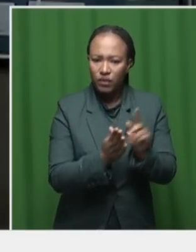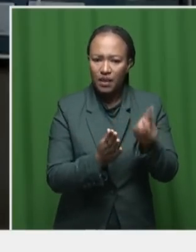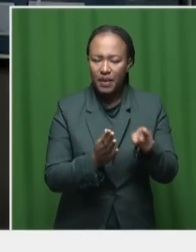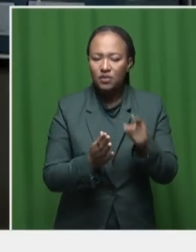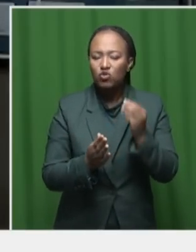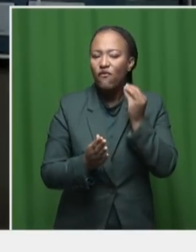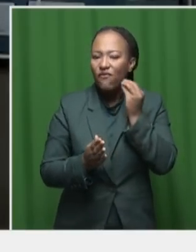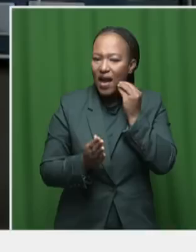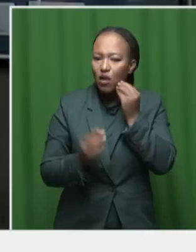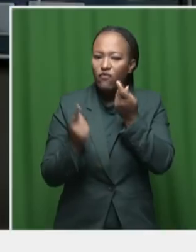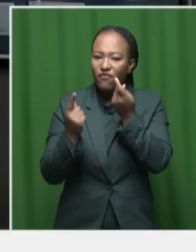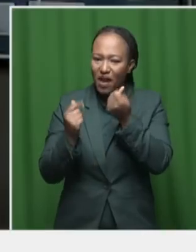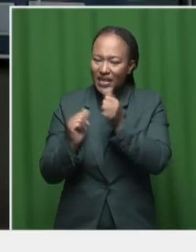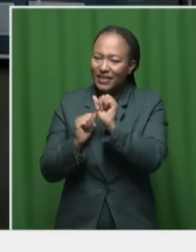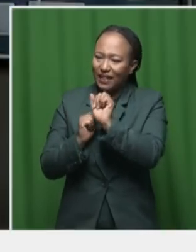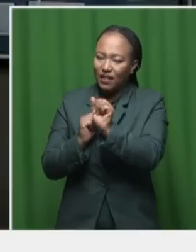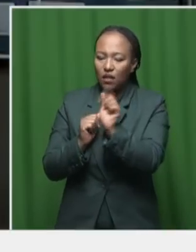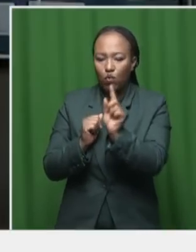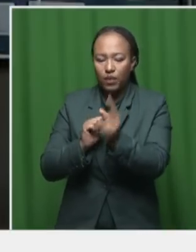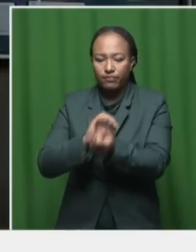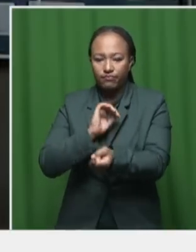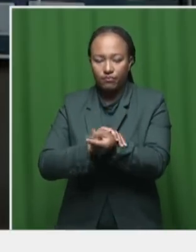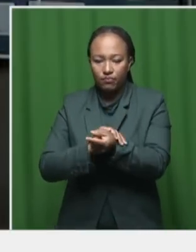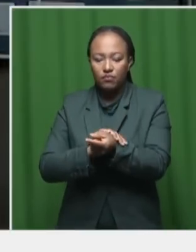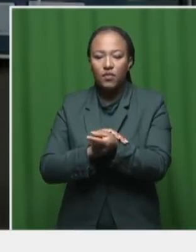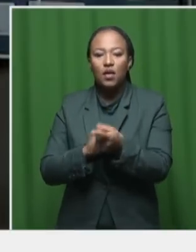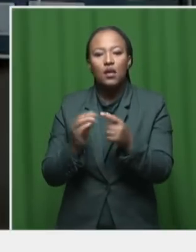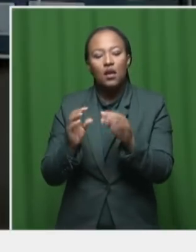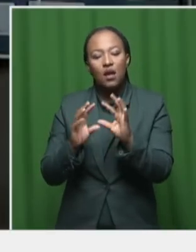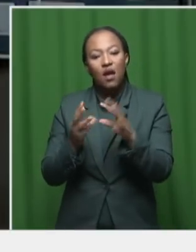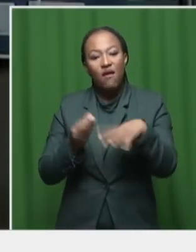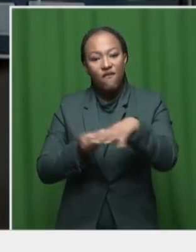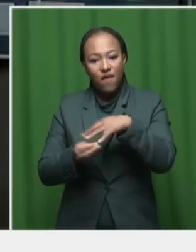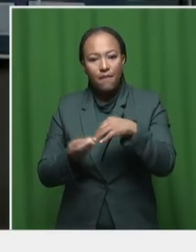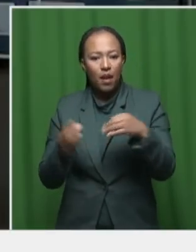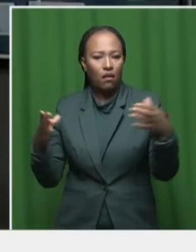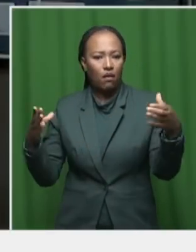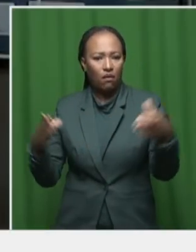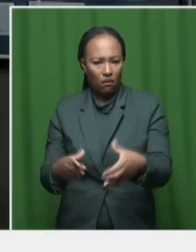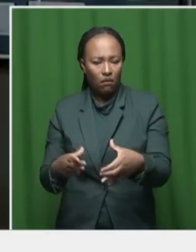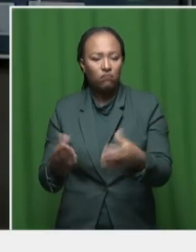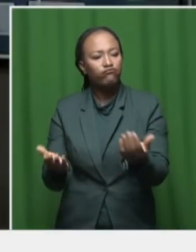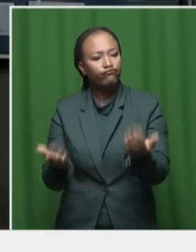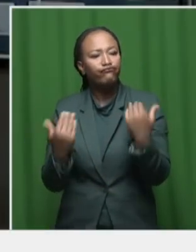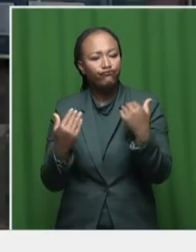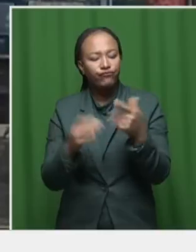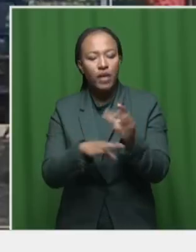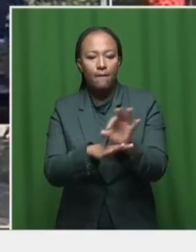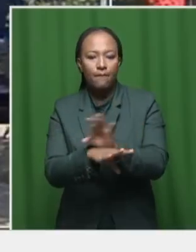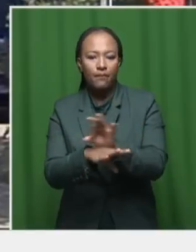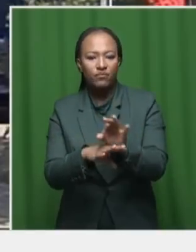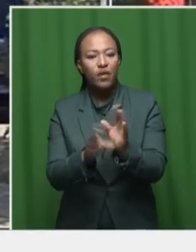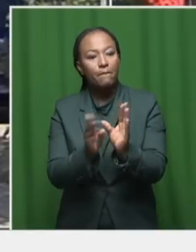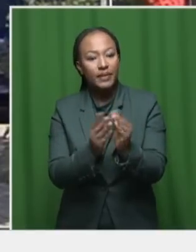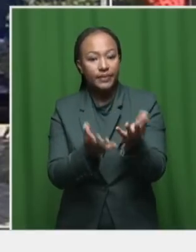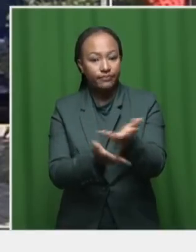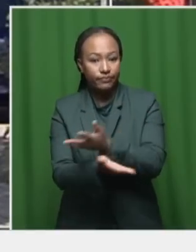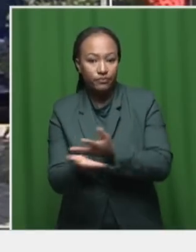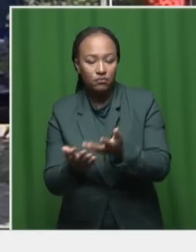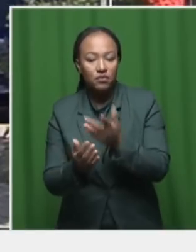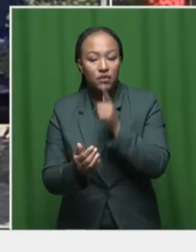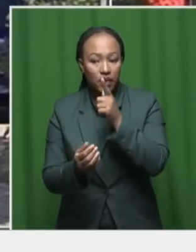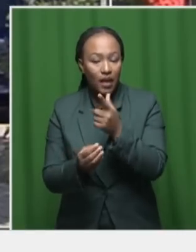on. Once you find out what's going on, get the family together and get a family plan. Talk to everybody and tell them, listen, things are